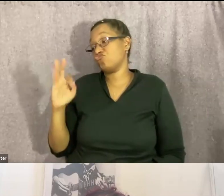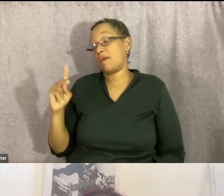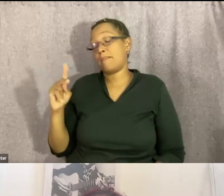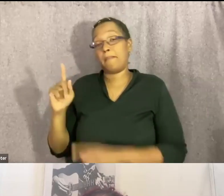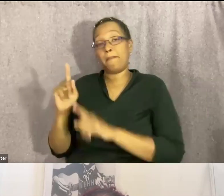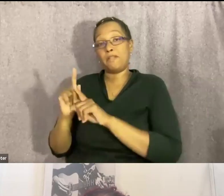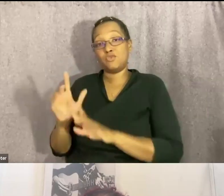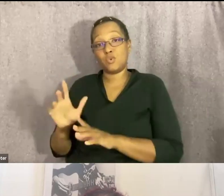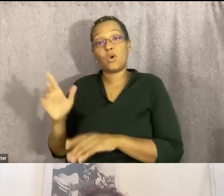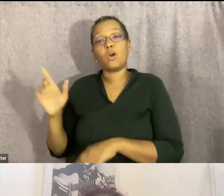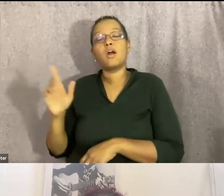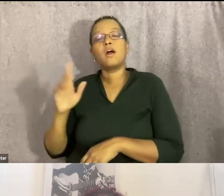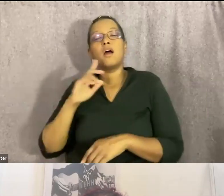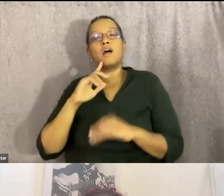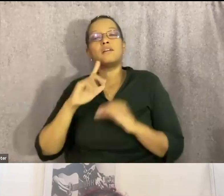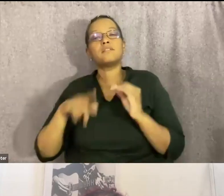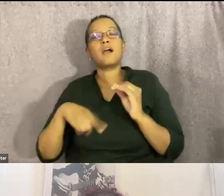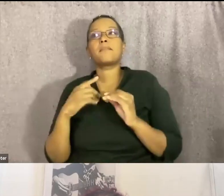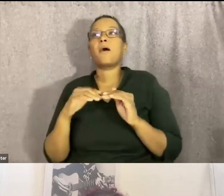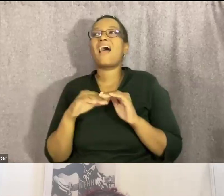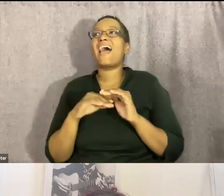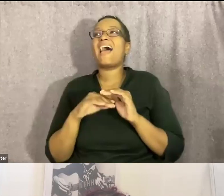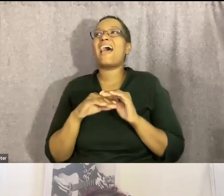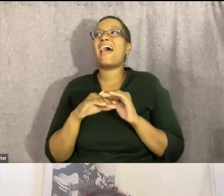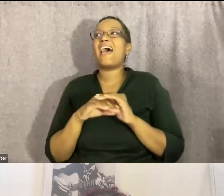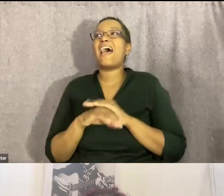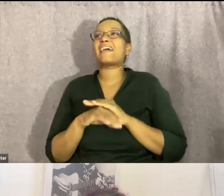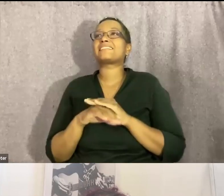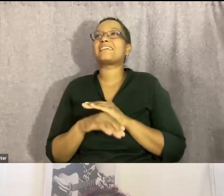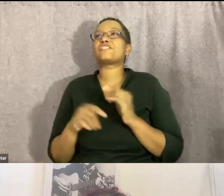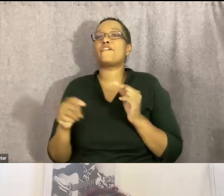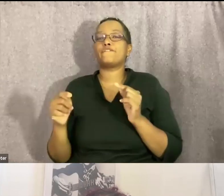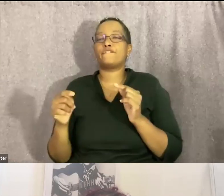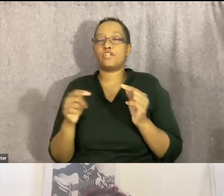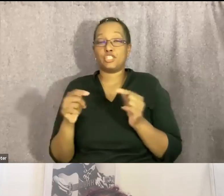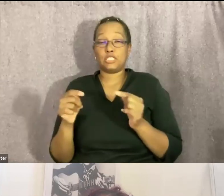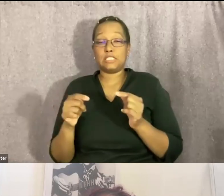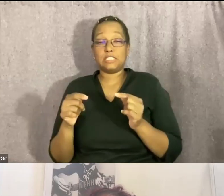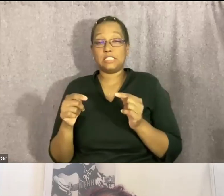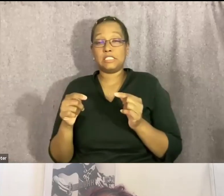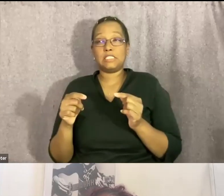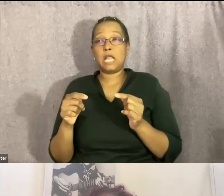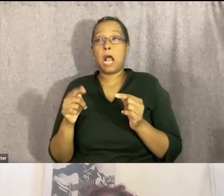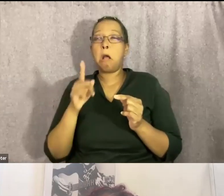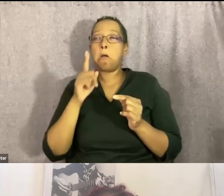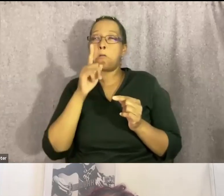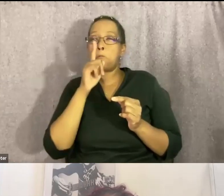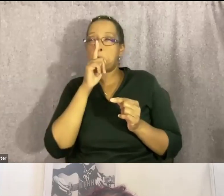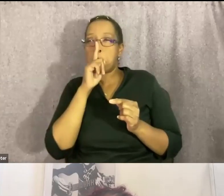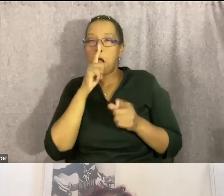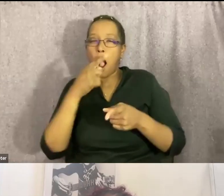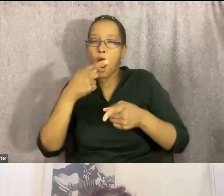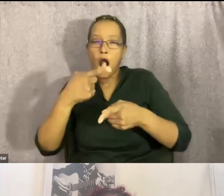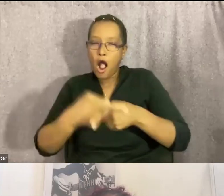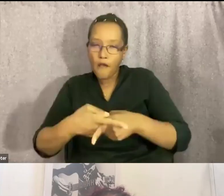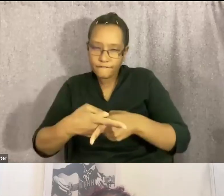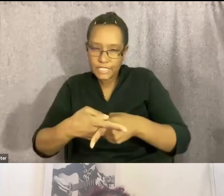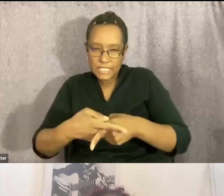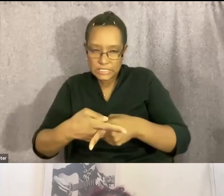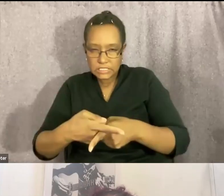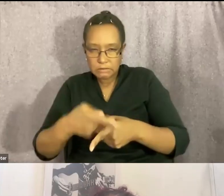that and whose role it is to help support that along the way is going to be make a big difference